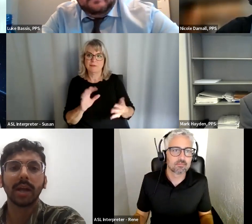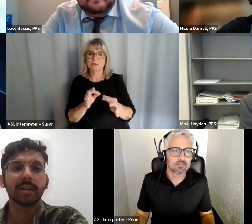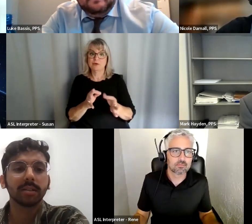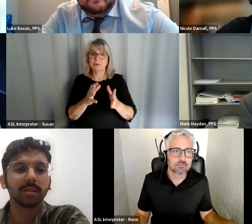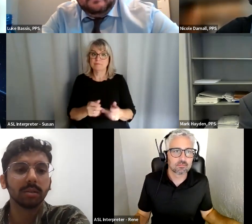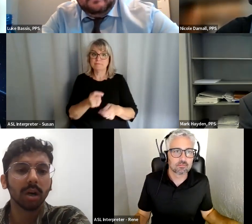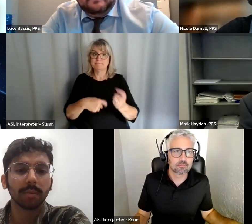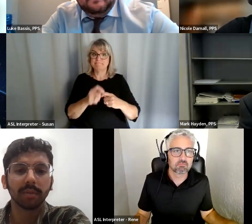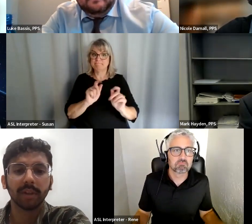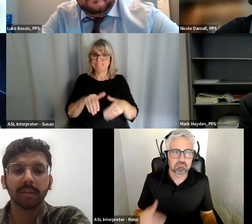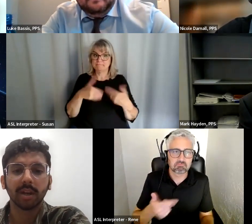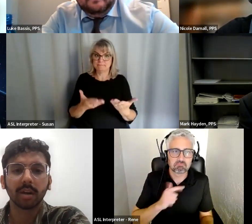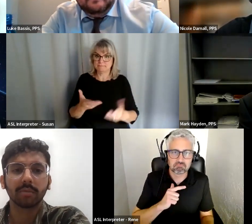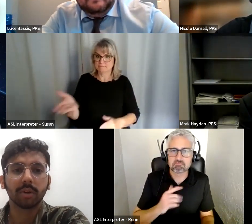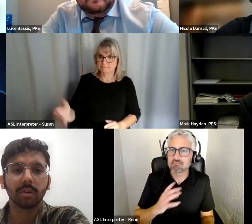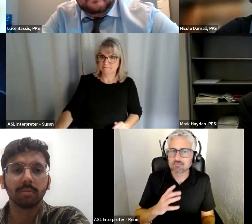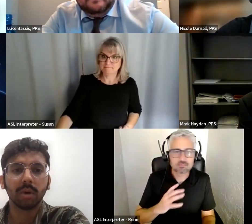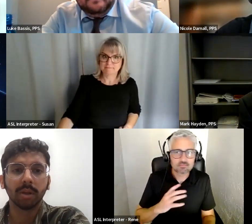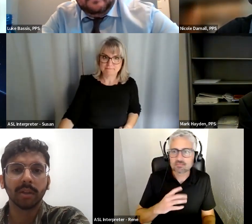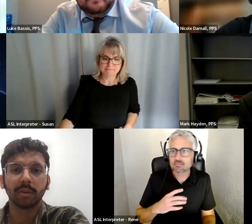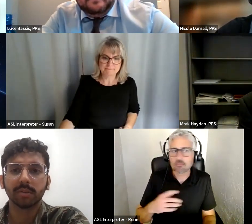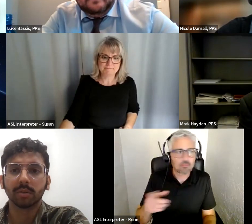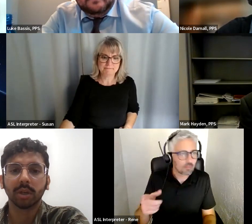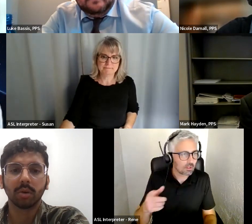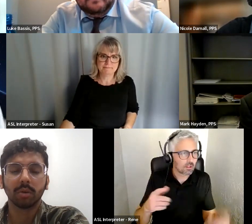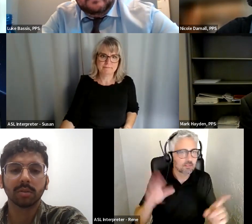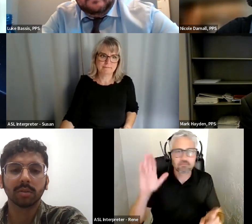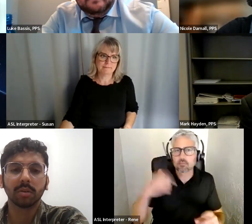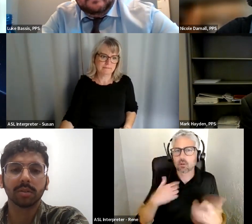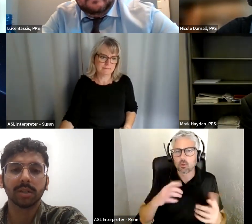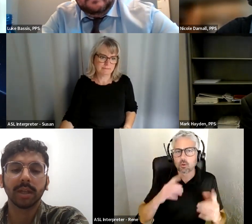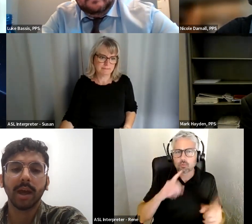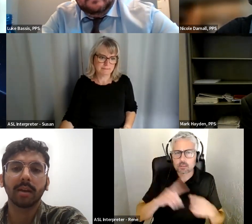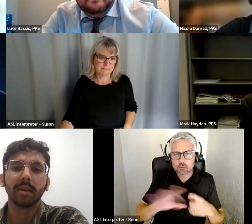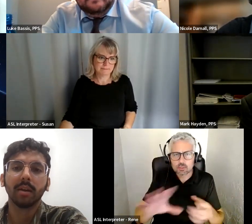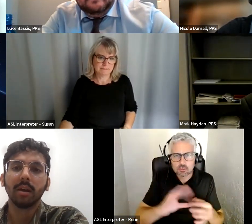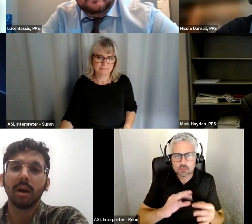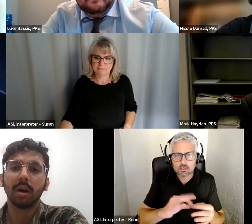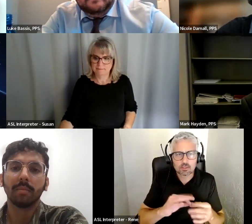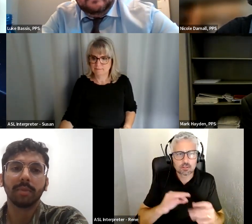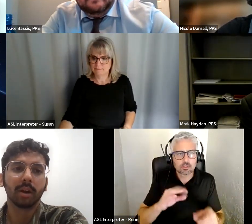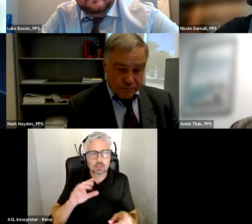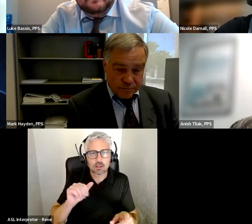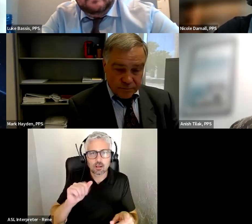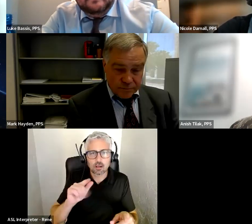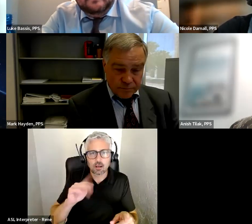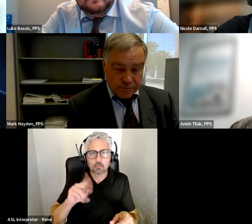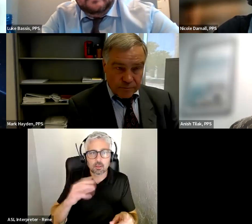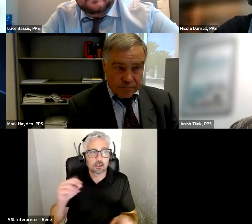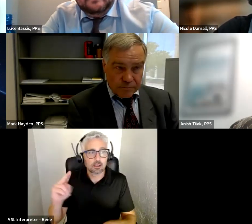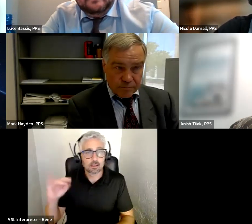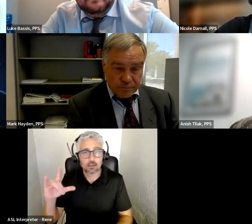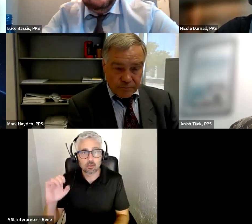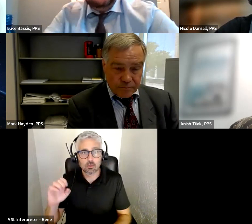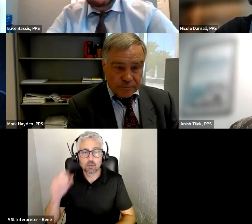just wanted to react to a couple of things that I heard from Amlan and then also Nicole. So Nicole said that at their listening